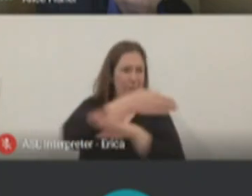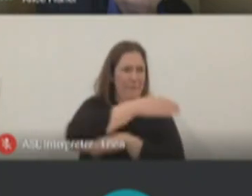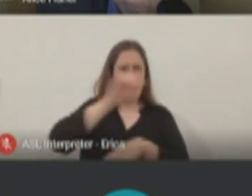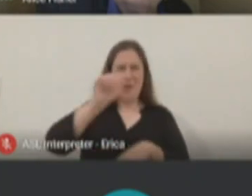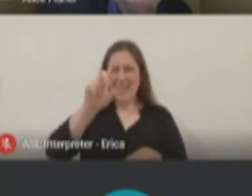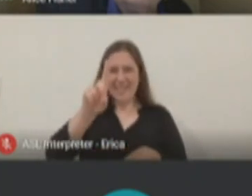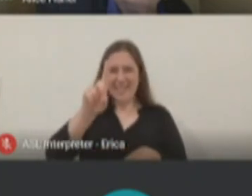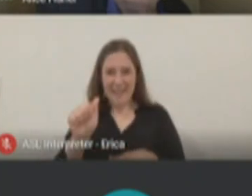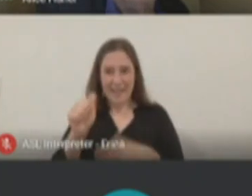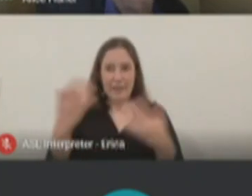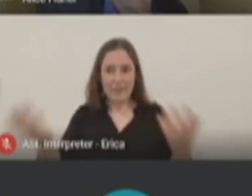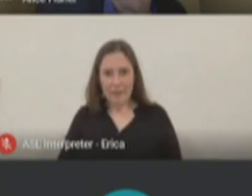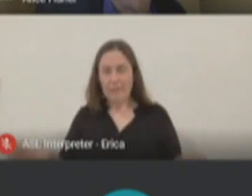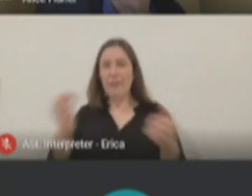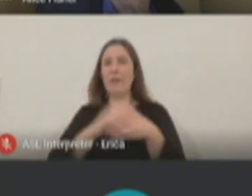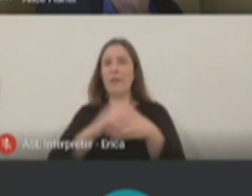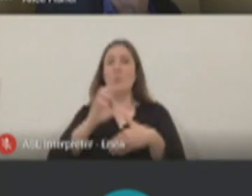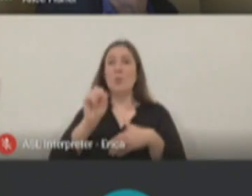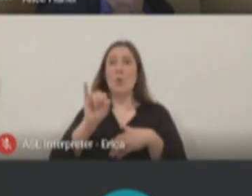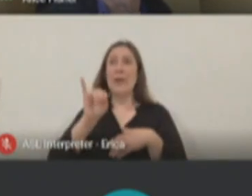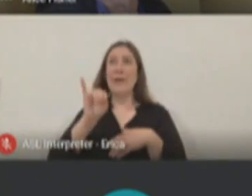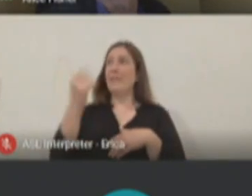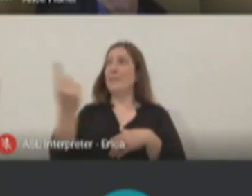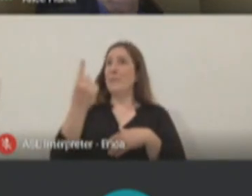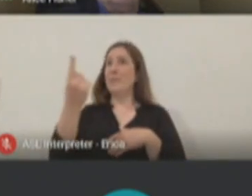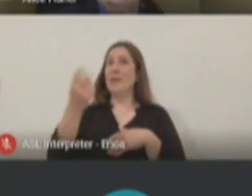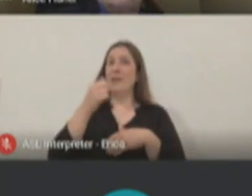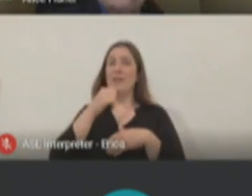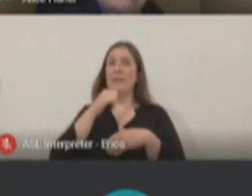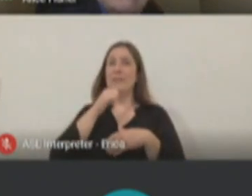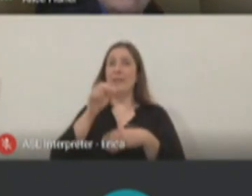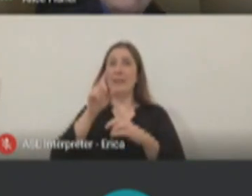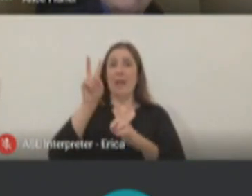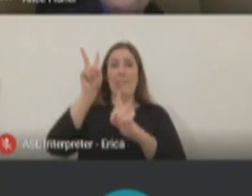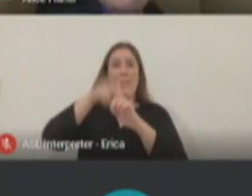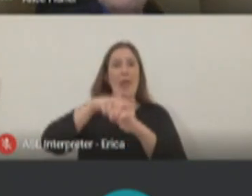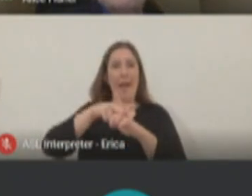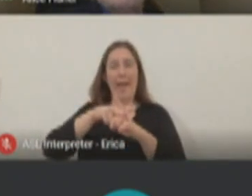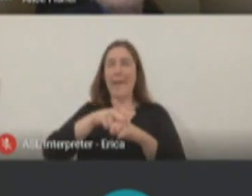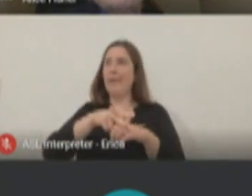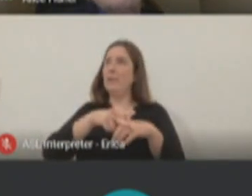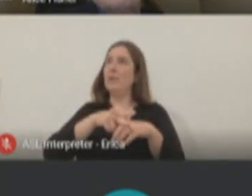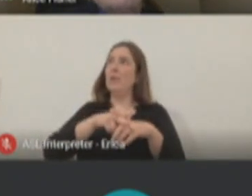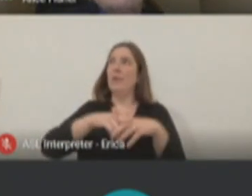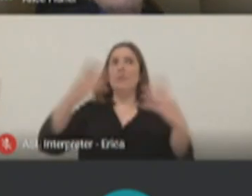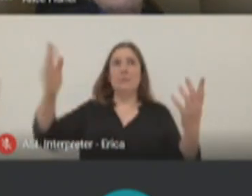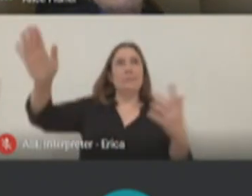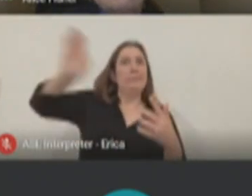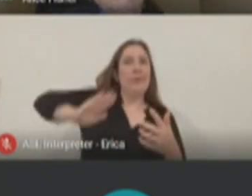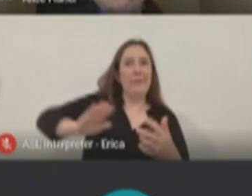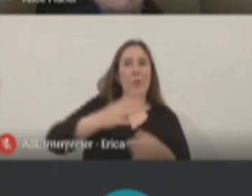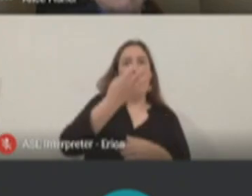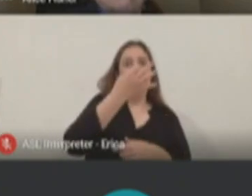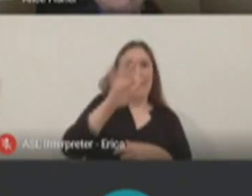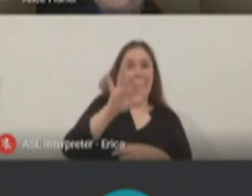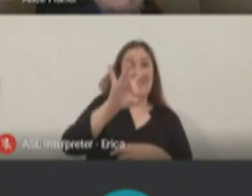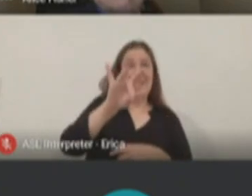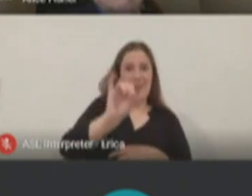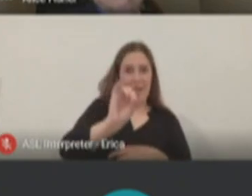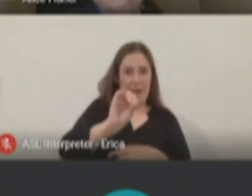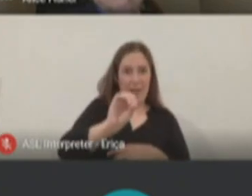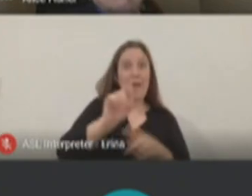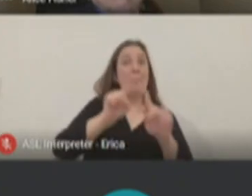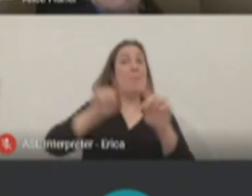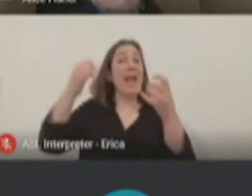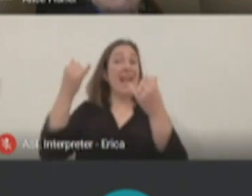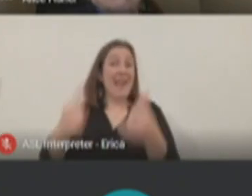as relevant in, let's say, 1980, and now they're more relevant. And even